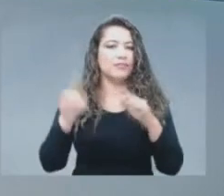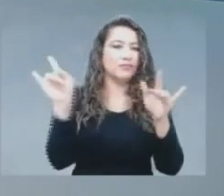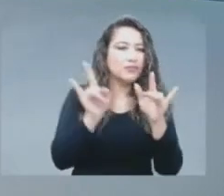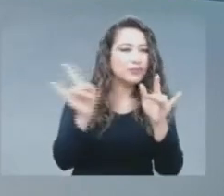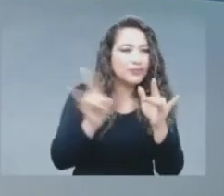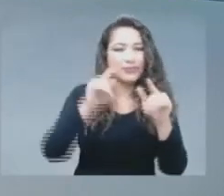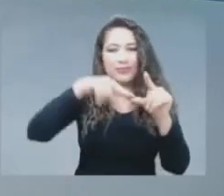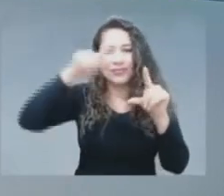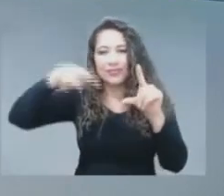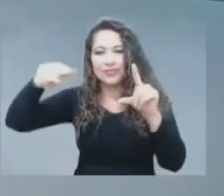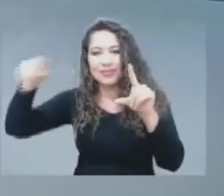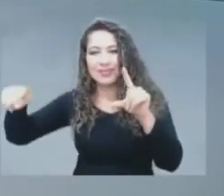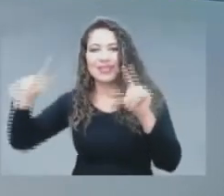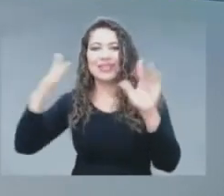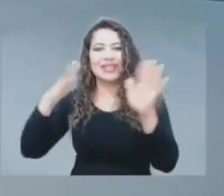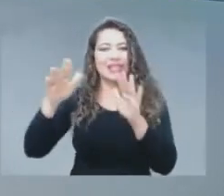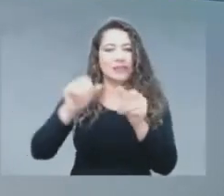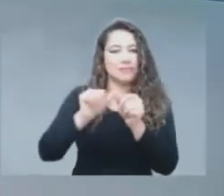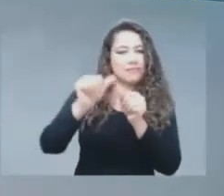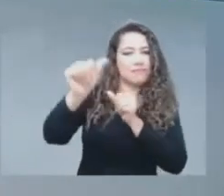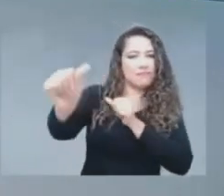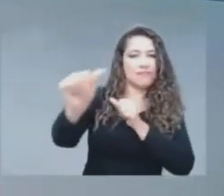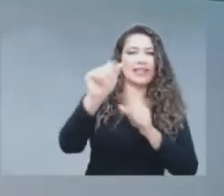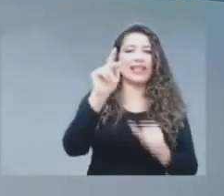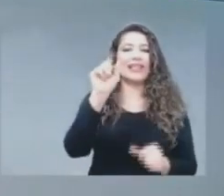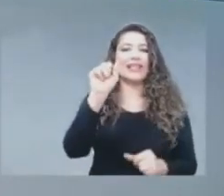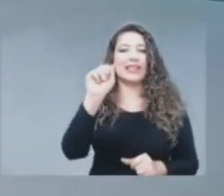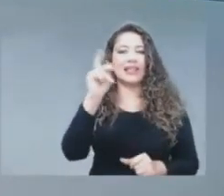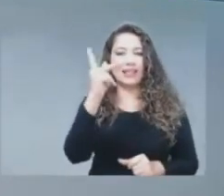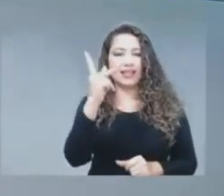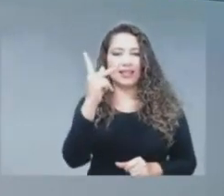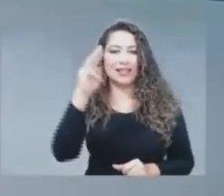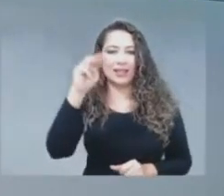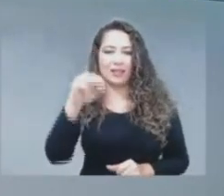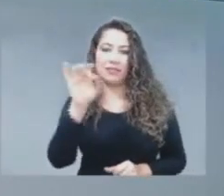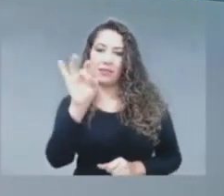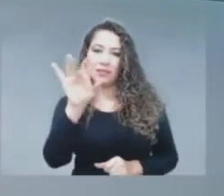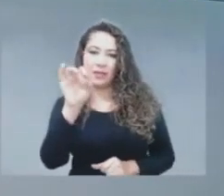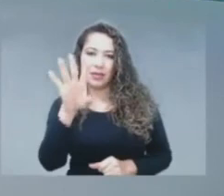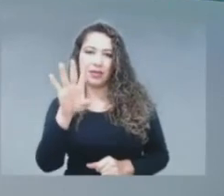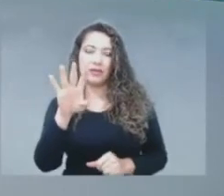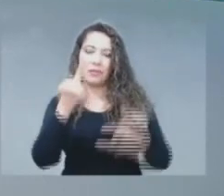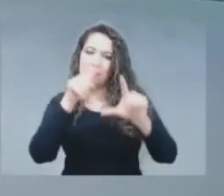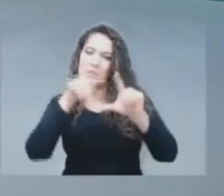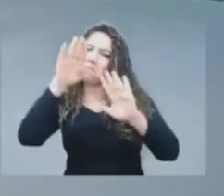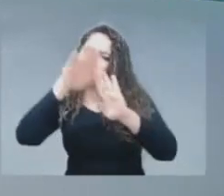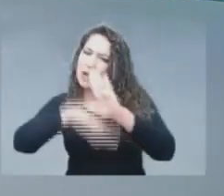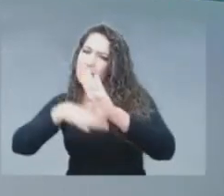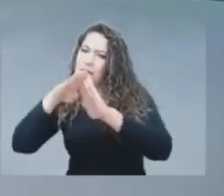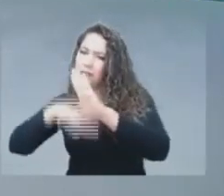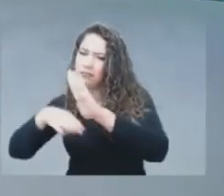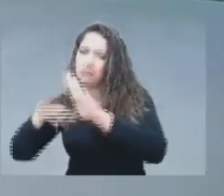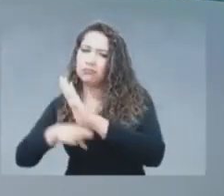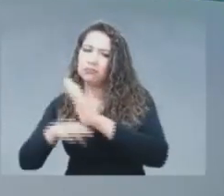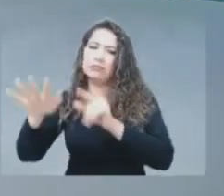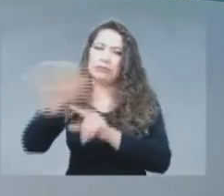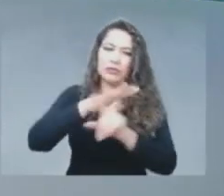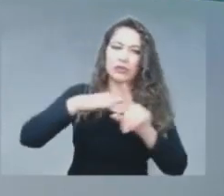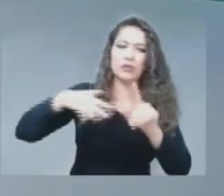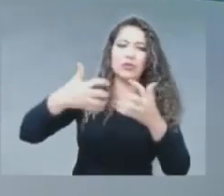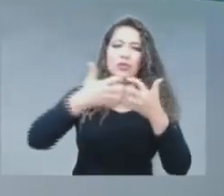the let's say goes up to 15 kilometers, lower cost, as I said before, and there is